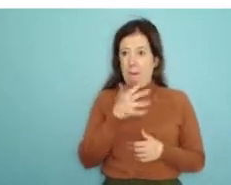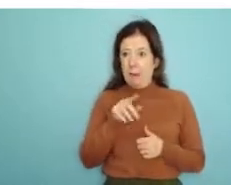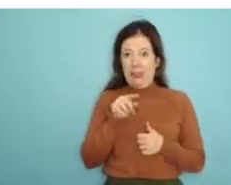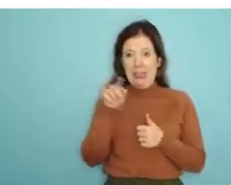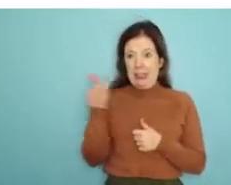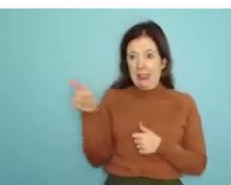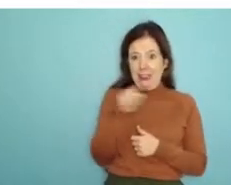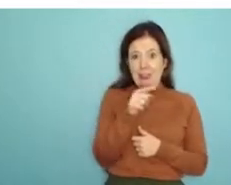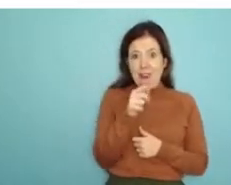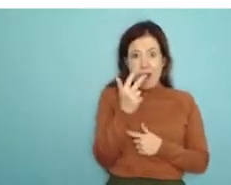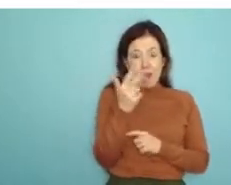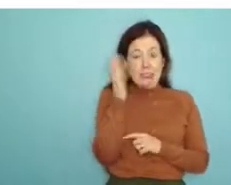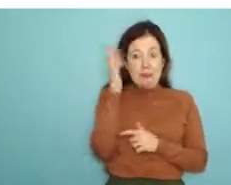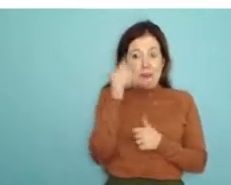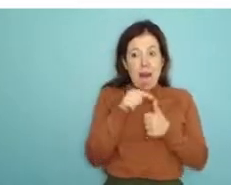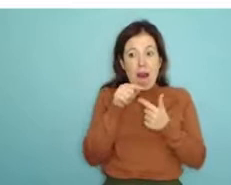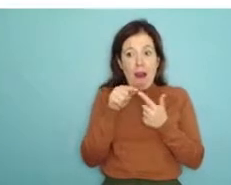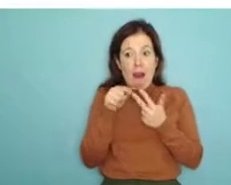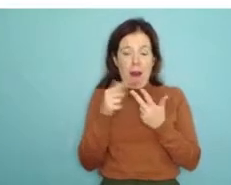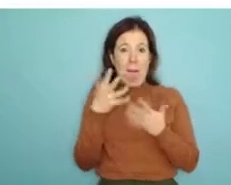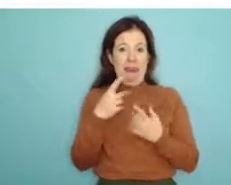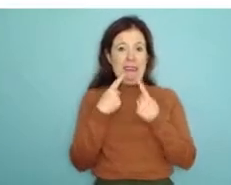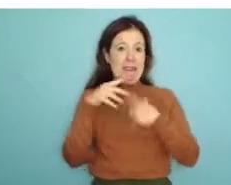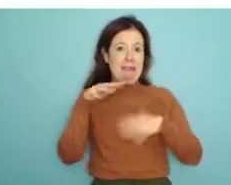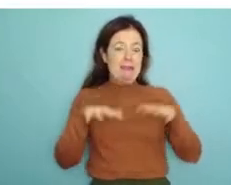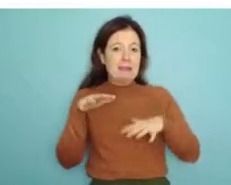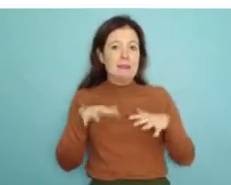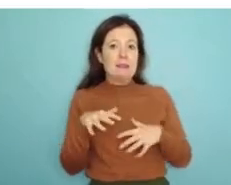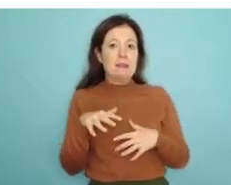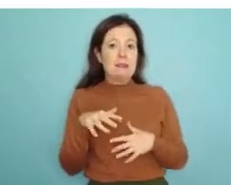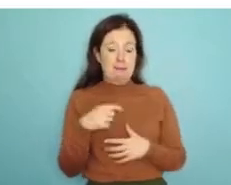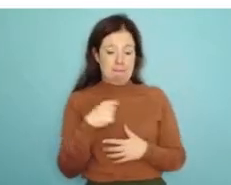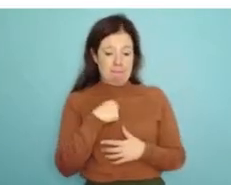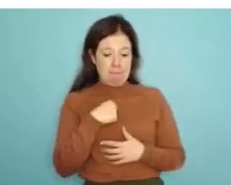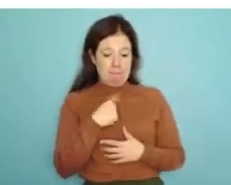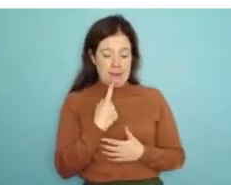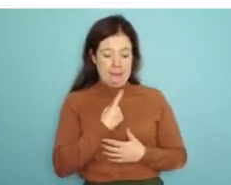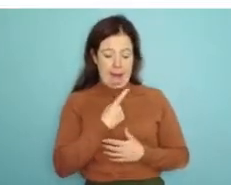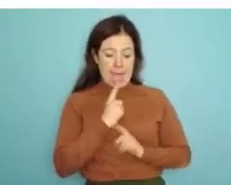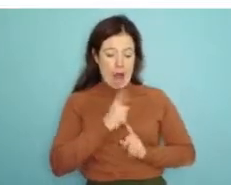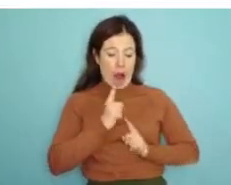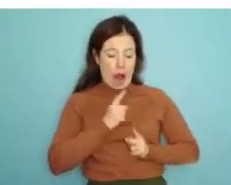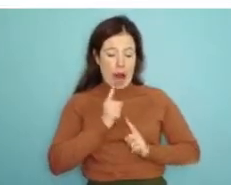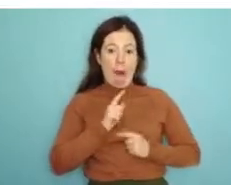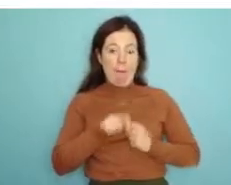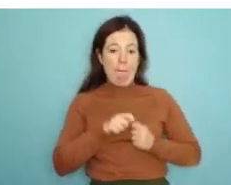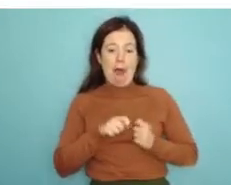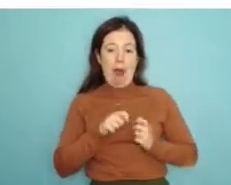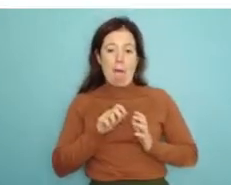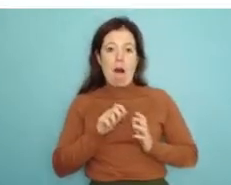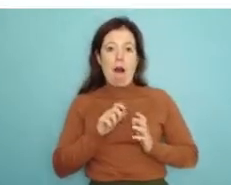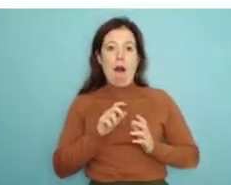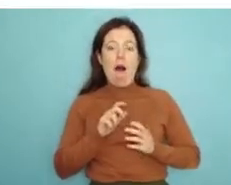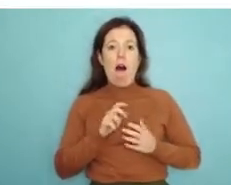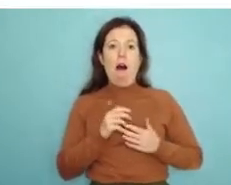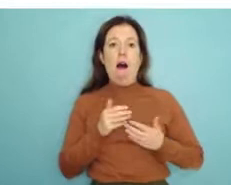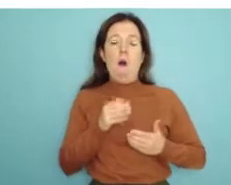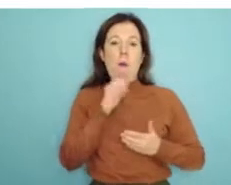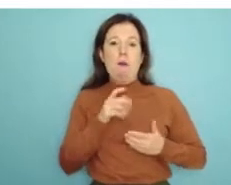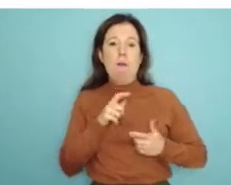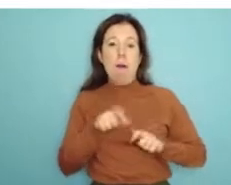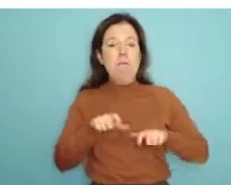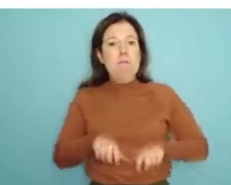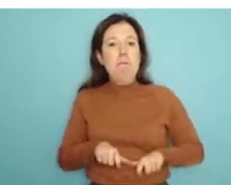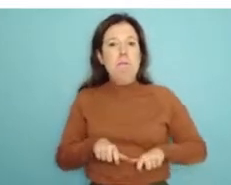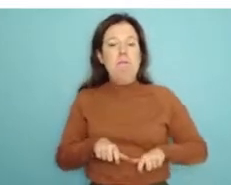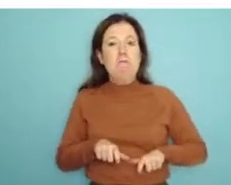of our speakers, that sometimes those beliefs actually stop us from stepping into those opportunities that actually are there.